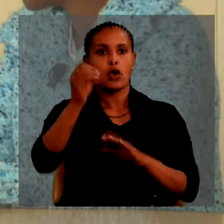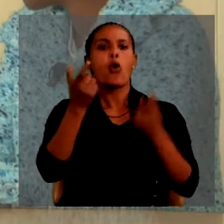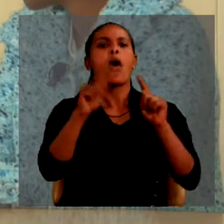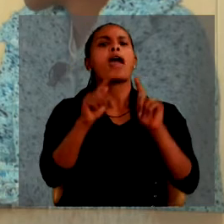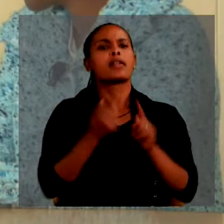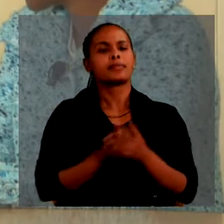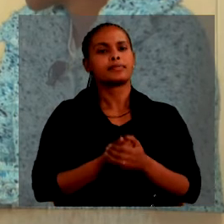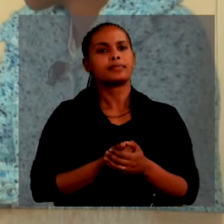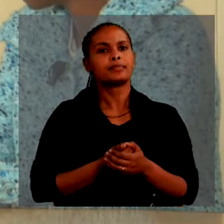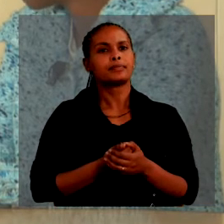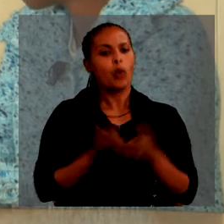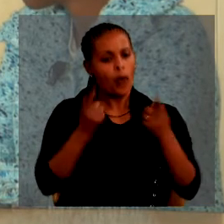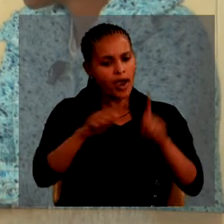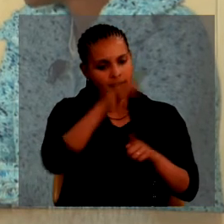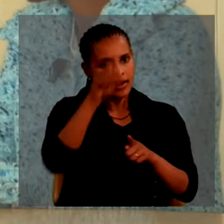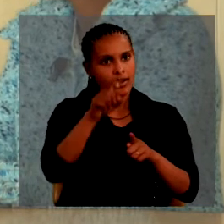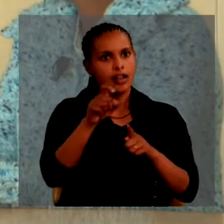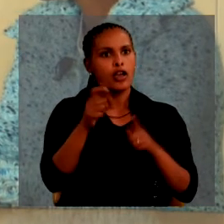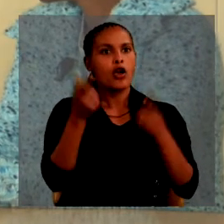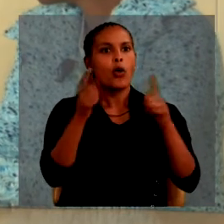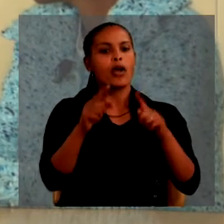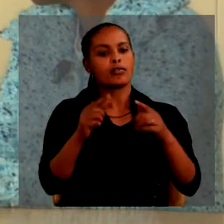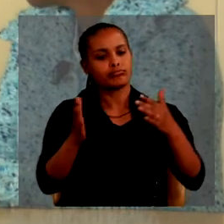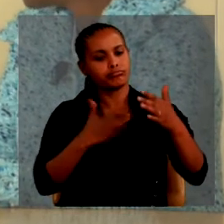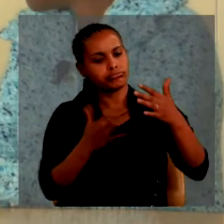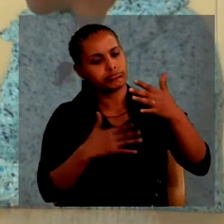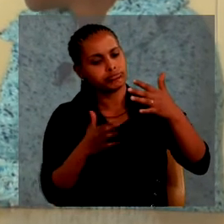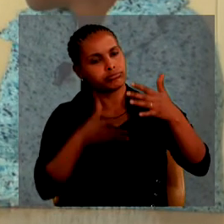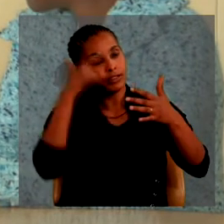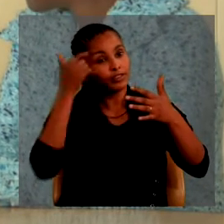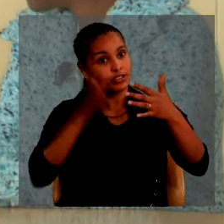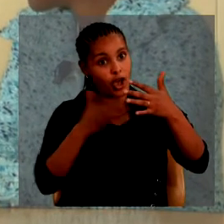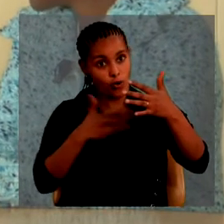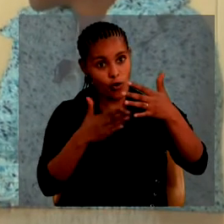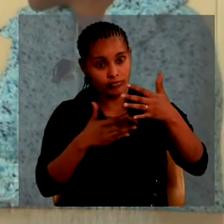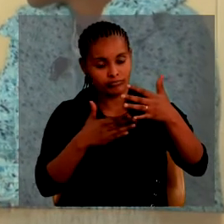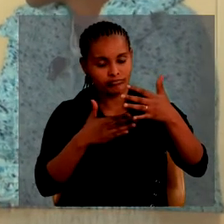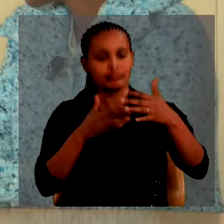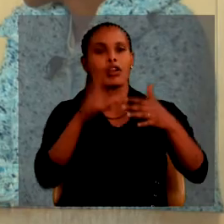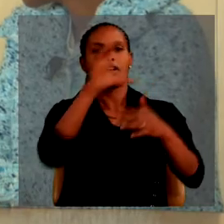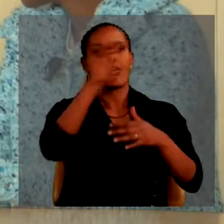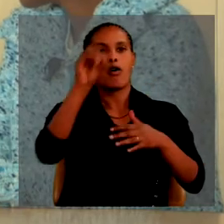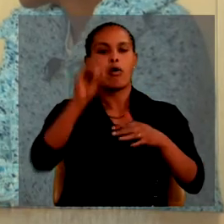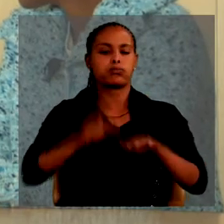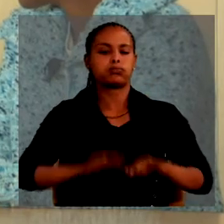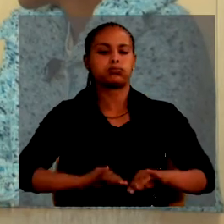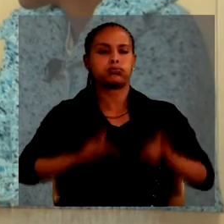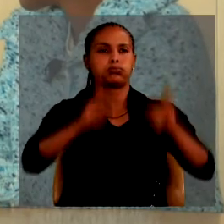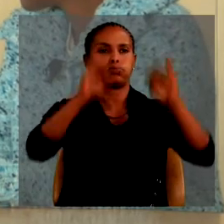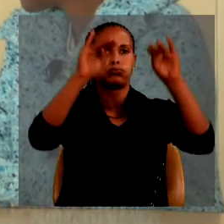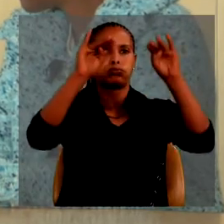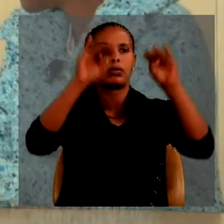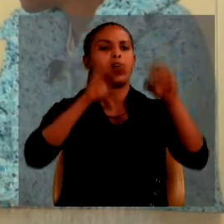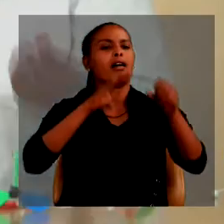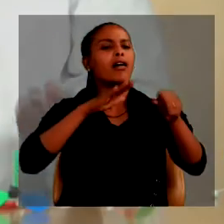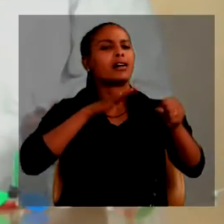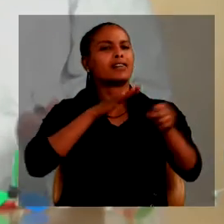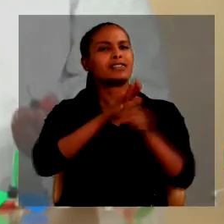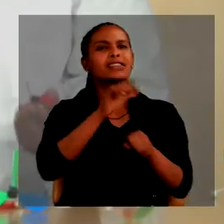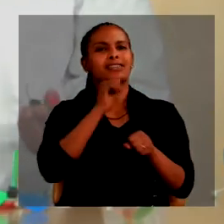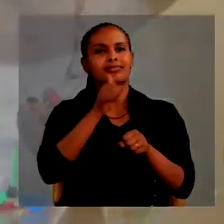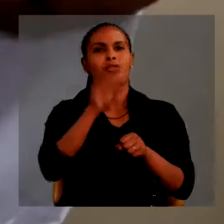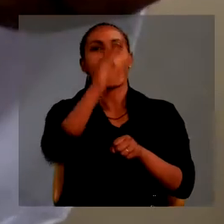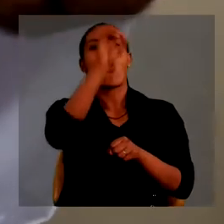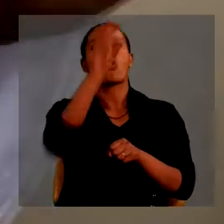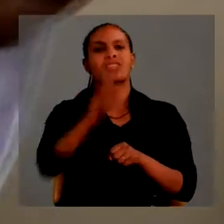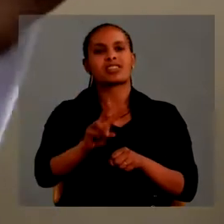When? When we burn charcoal. Charcoal. With insufficient oxygen.